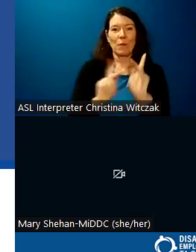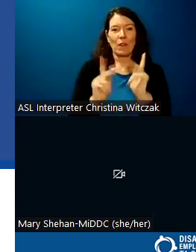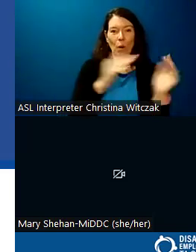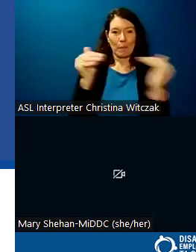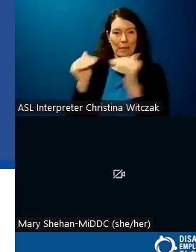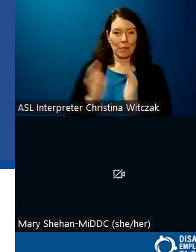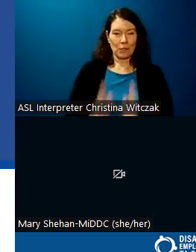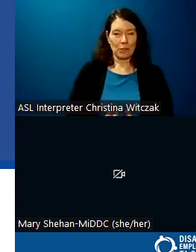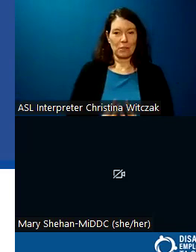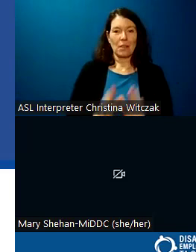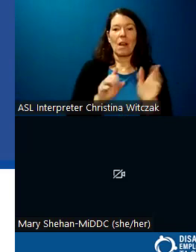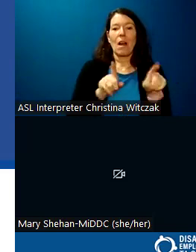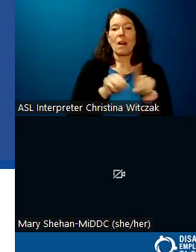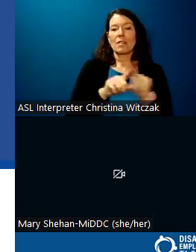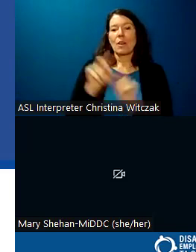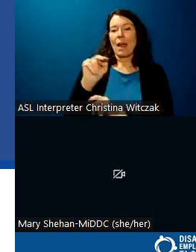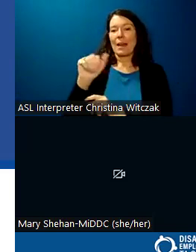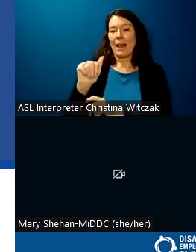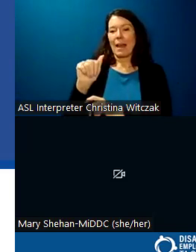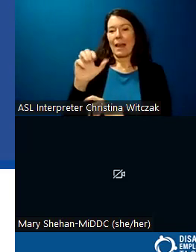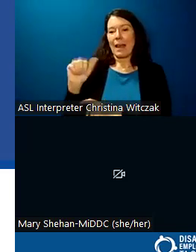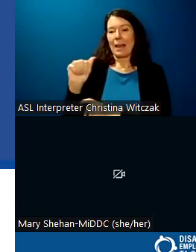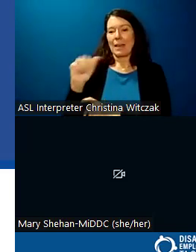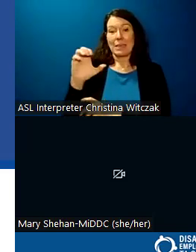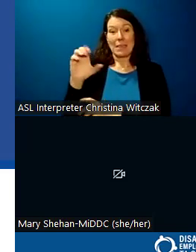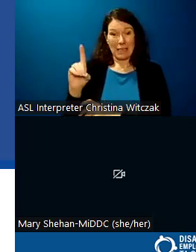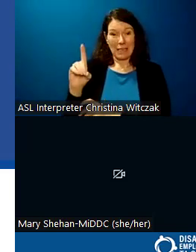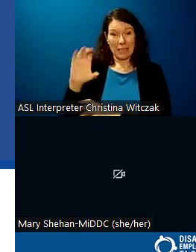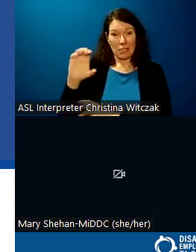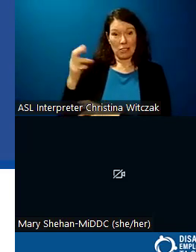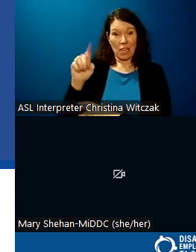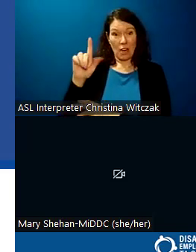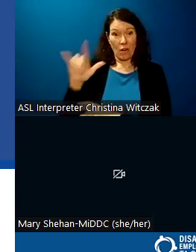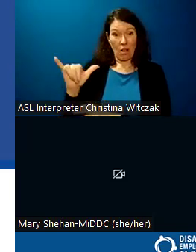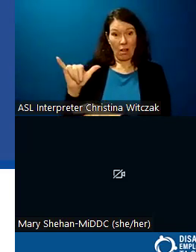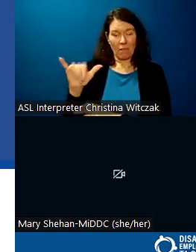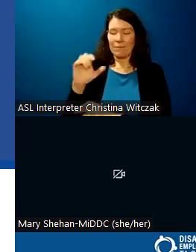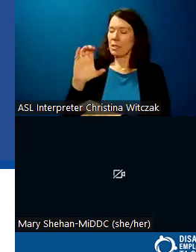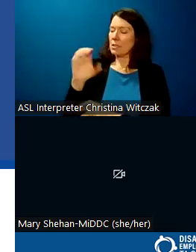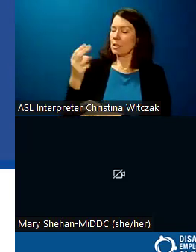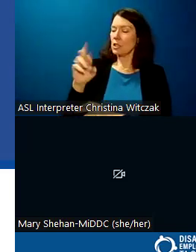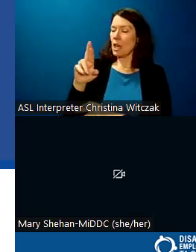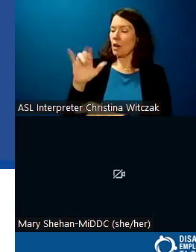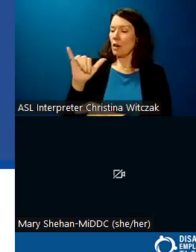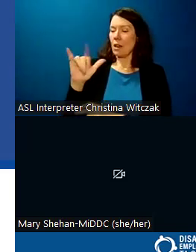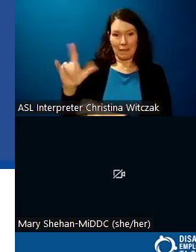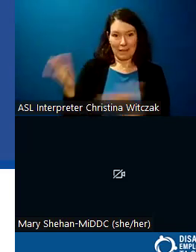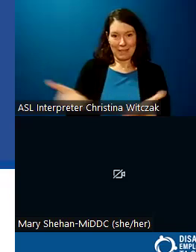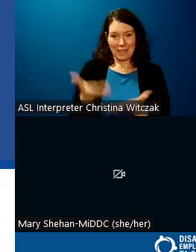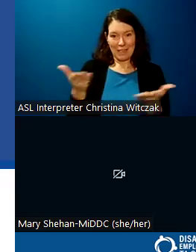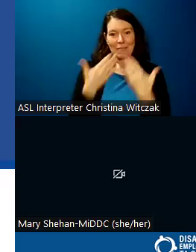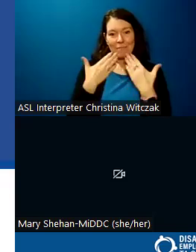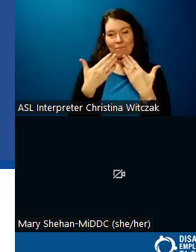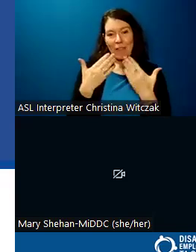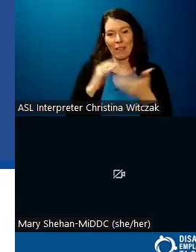like to shout out the NACDD. I believe Cheryl Matney and Amy are also in this meeting today. So we just want to thank you for